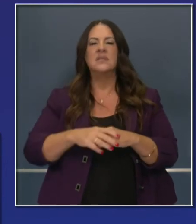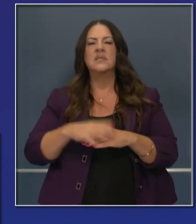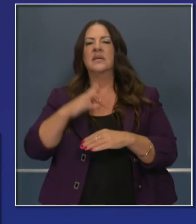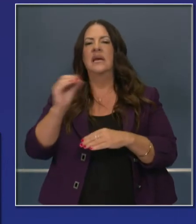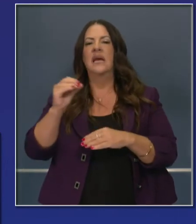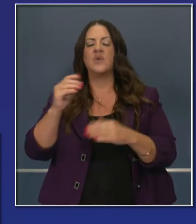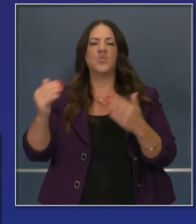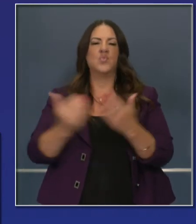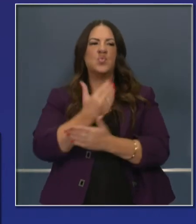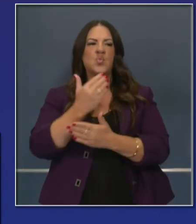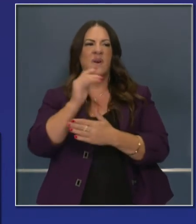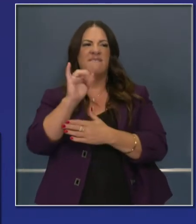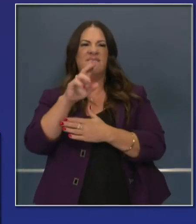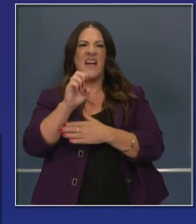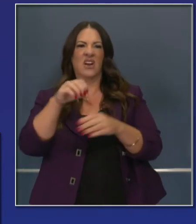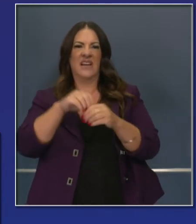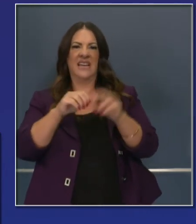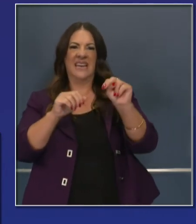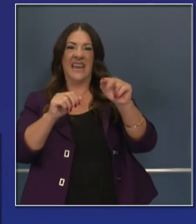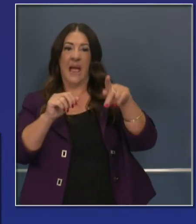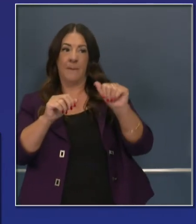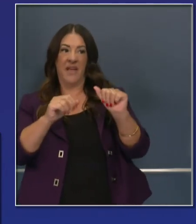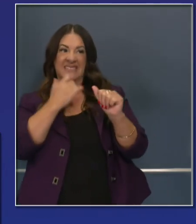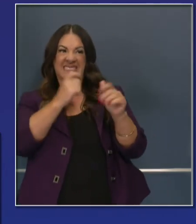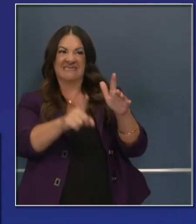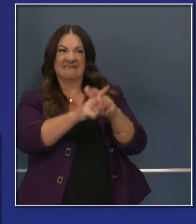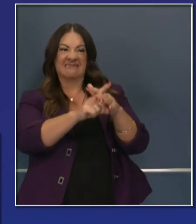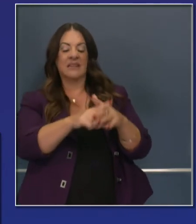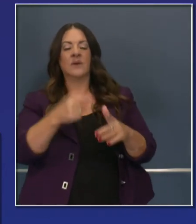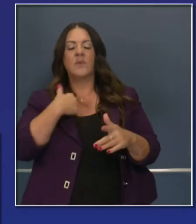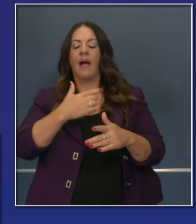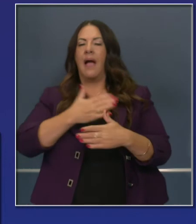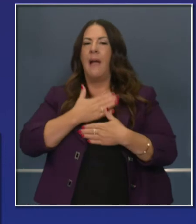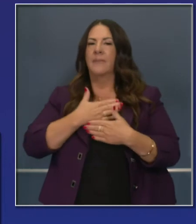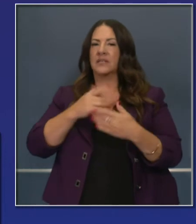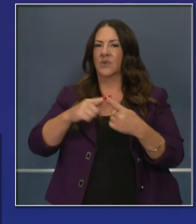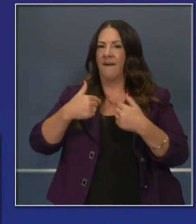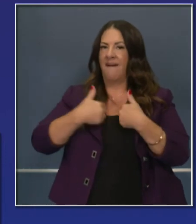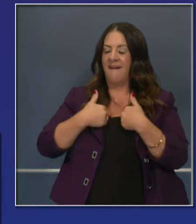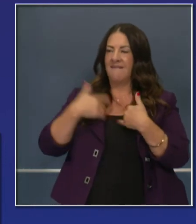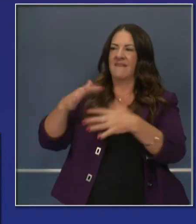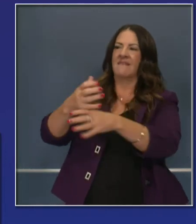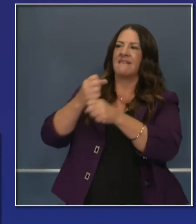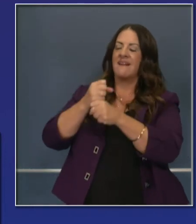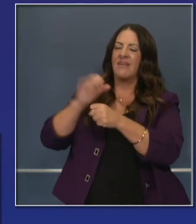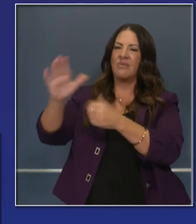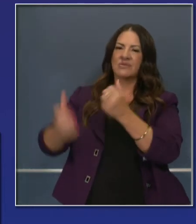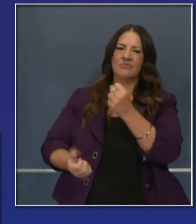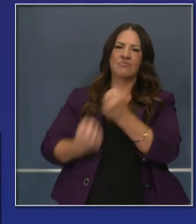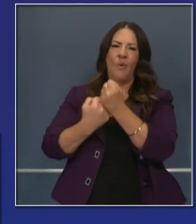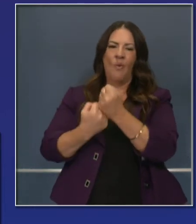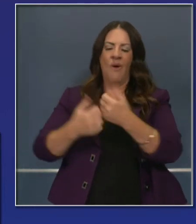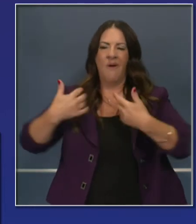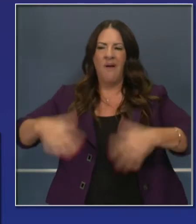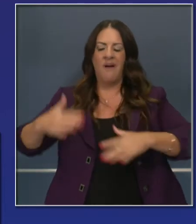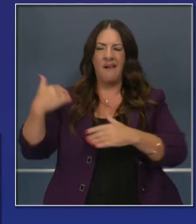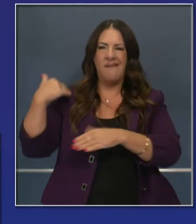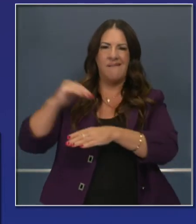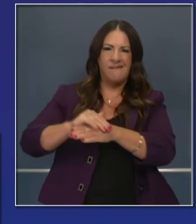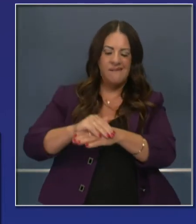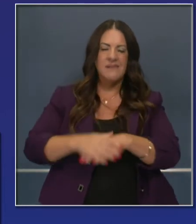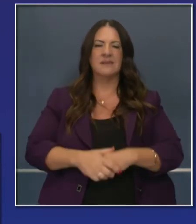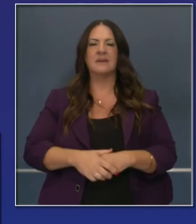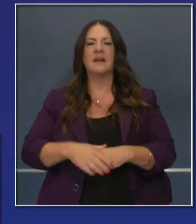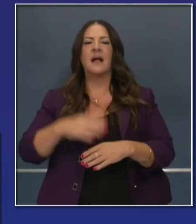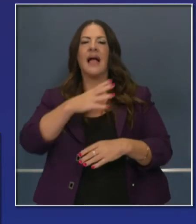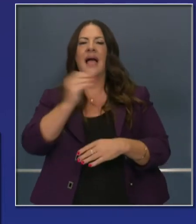fire in Napa County, the glass fire. We're pleased to have received those overnight. We have additional